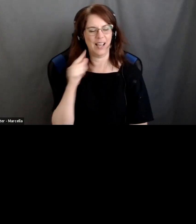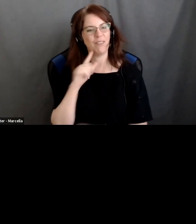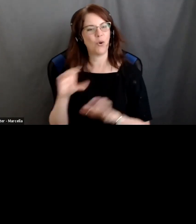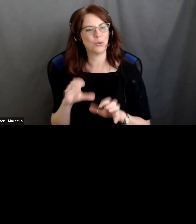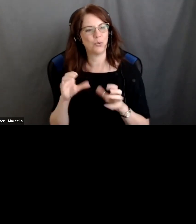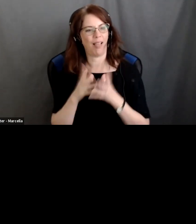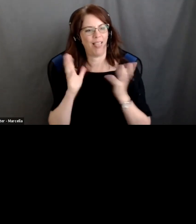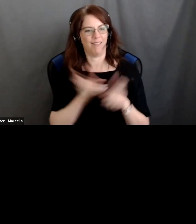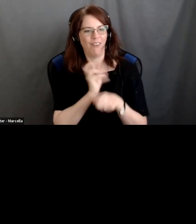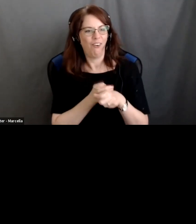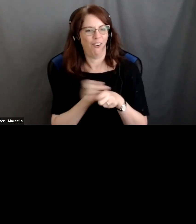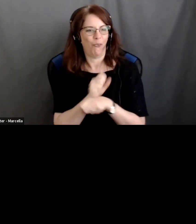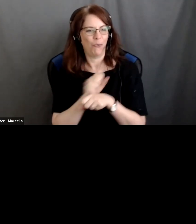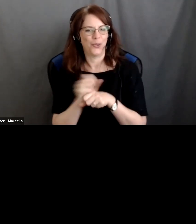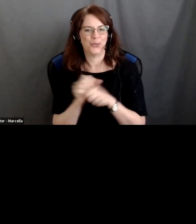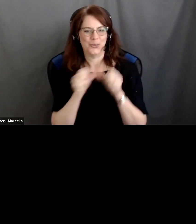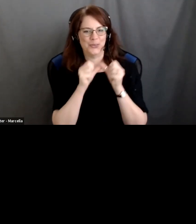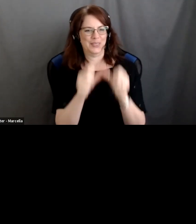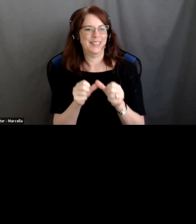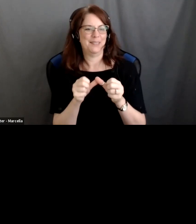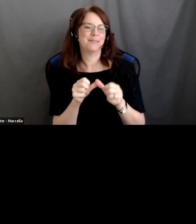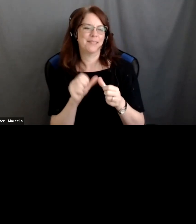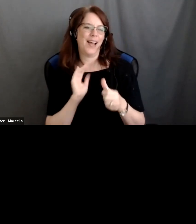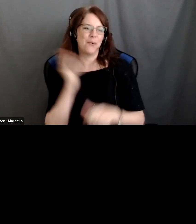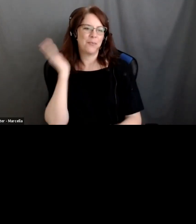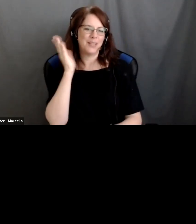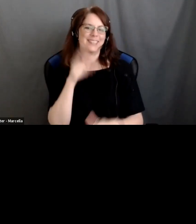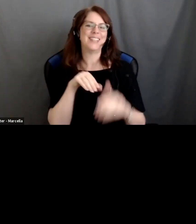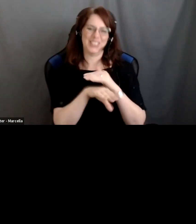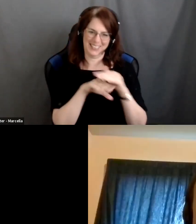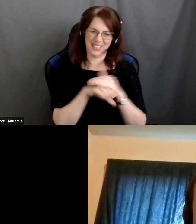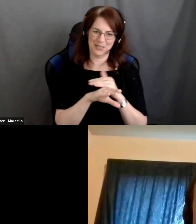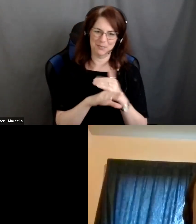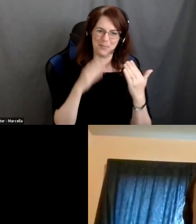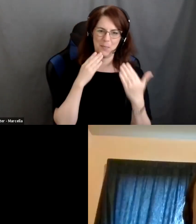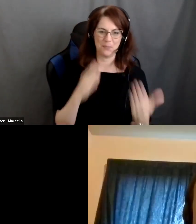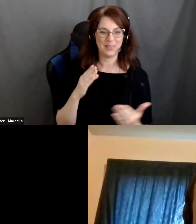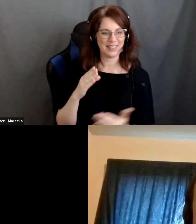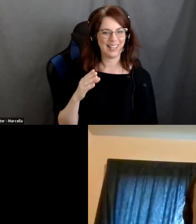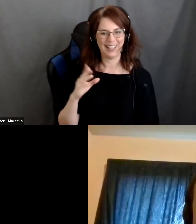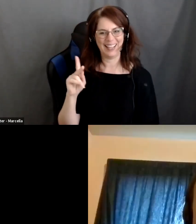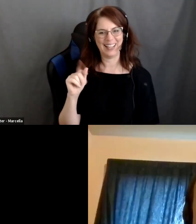a lot of hard work to keep our presentation accessible. So thank you so much. And it looks like Katrina is back.